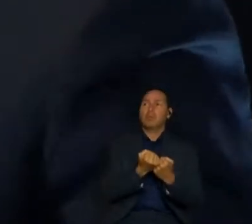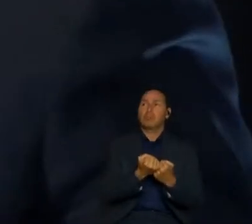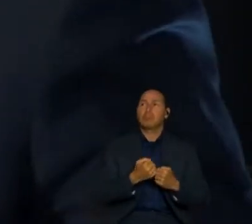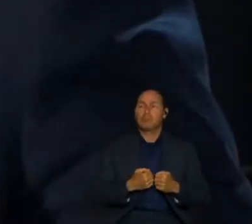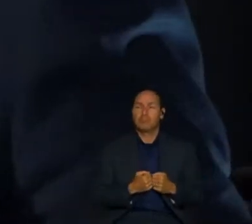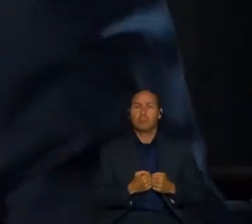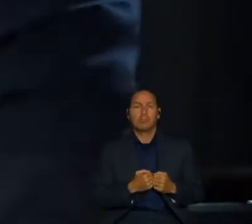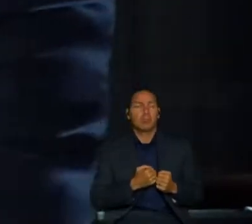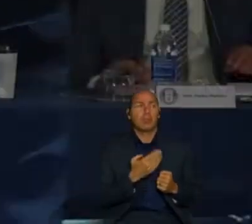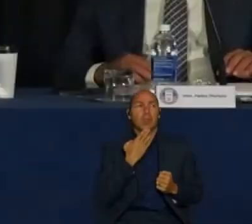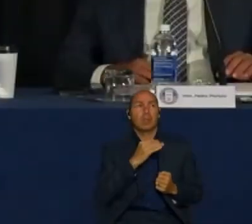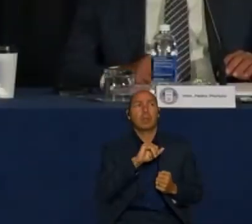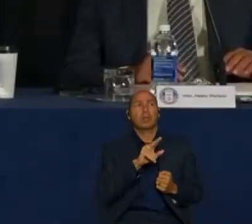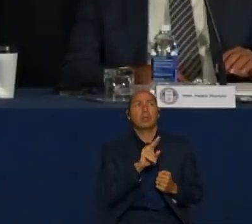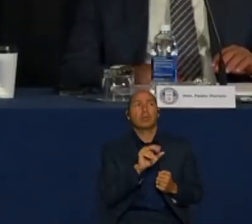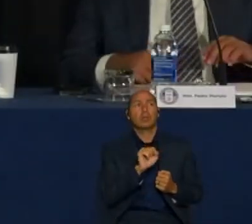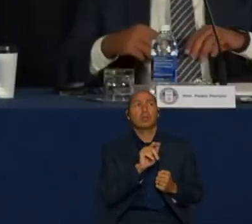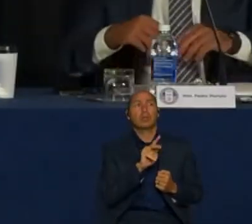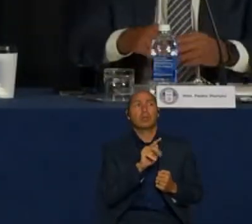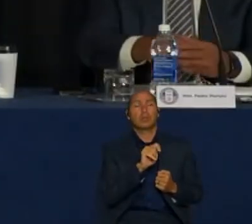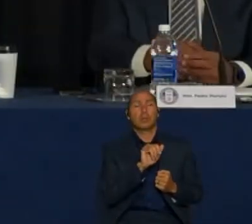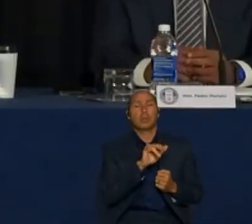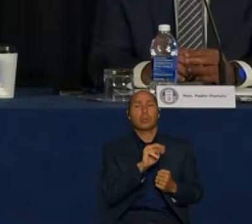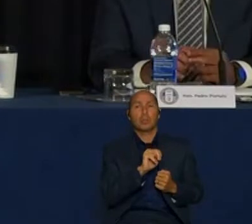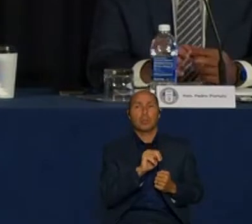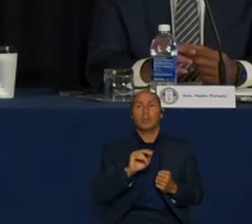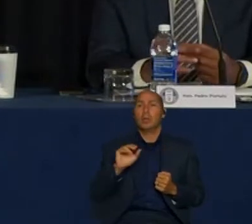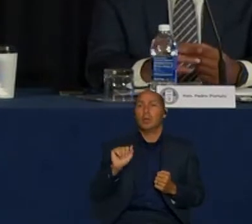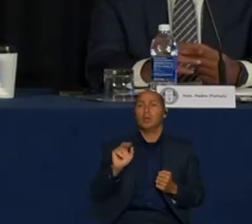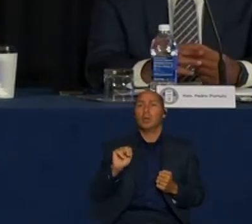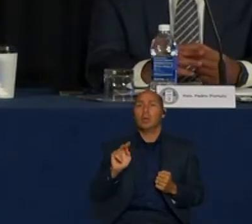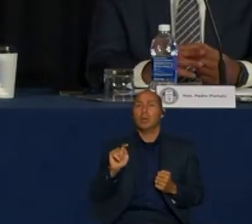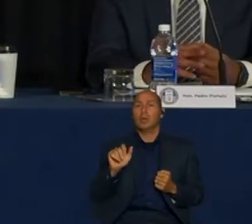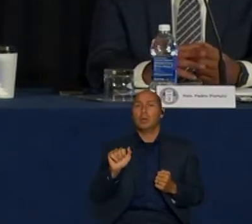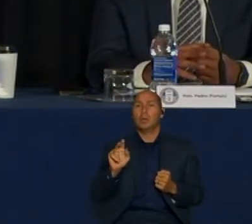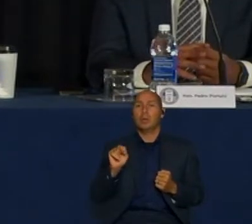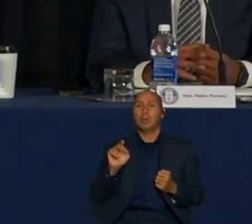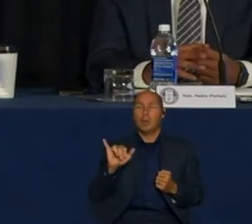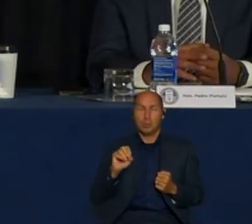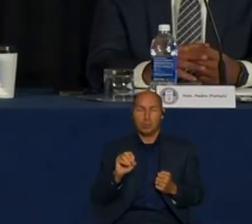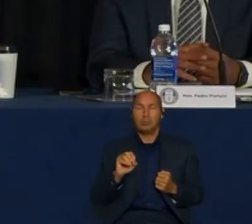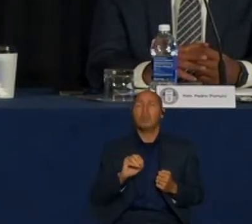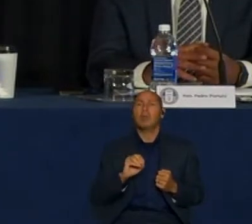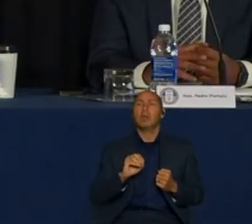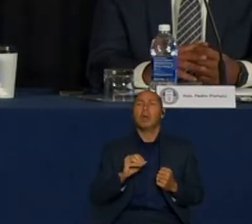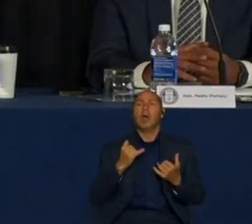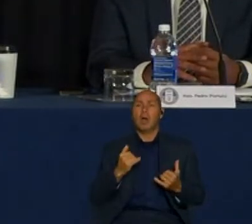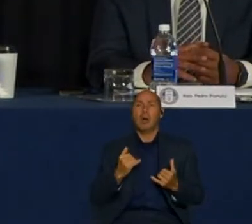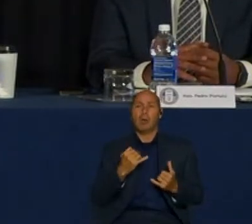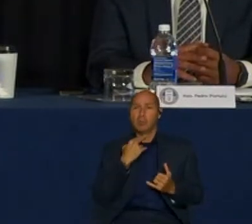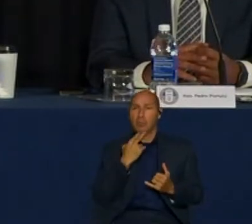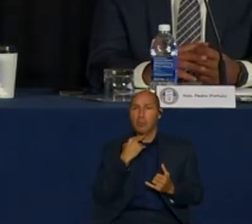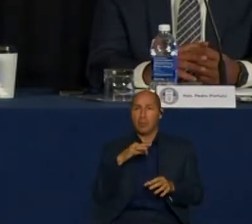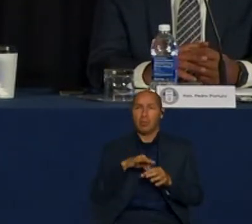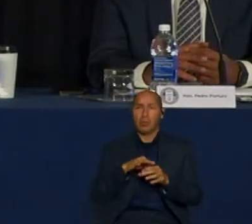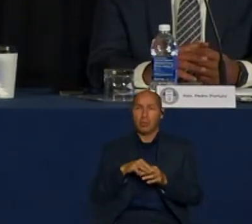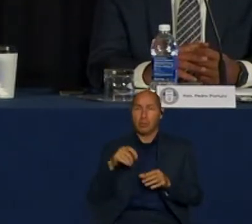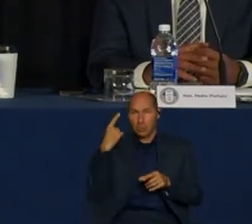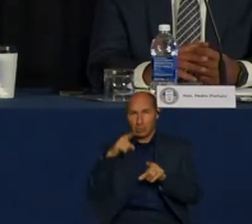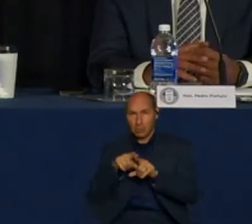Justin and Antonio. Once again, we'll go for a voice vote. Would all in favor please say yes? Yes.